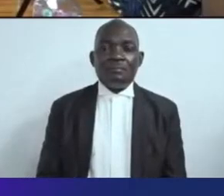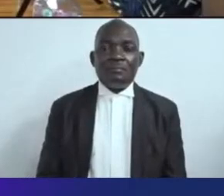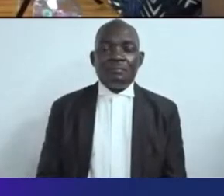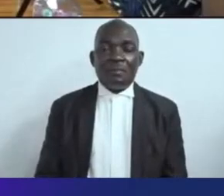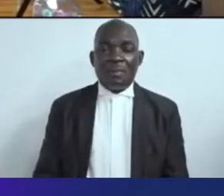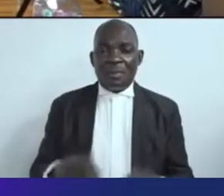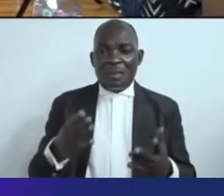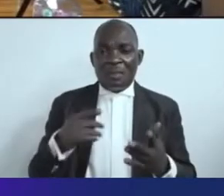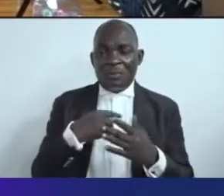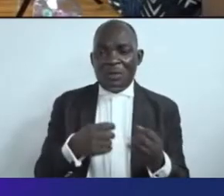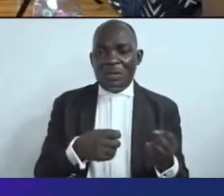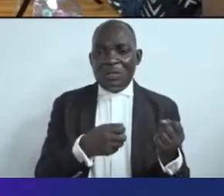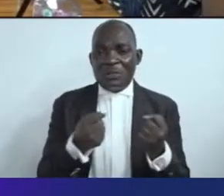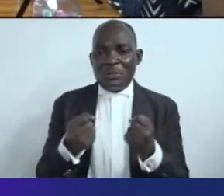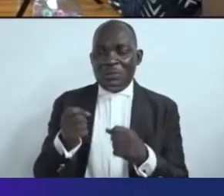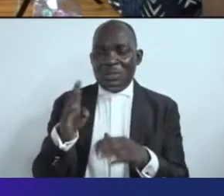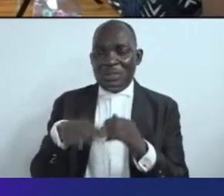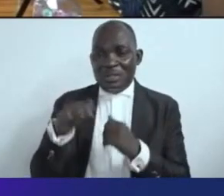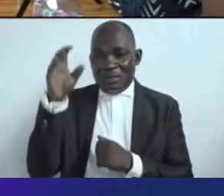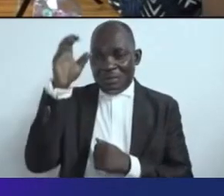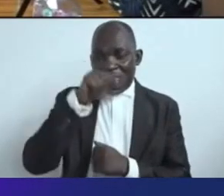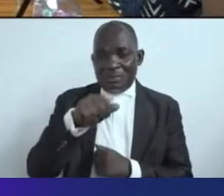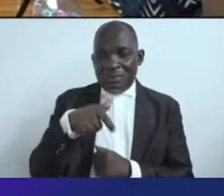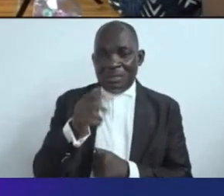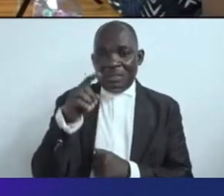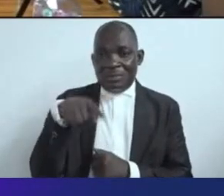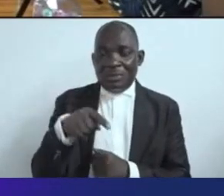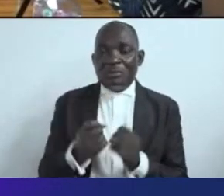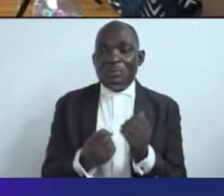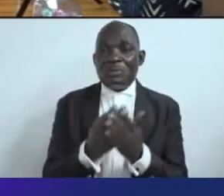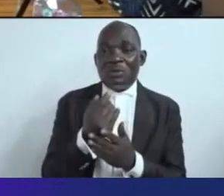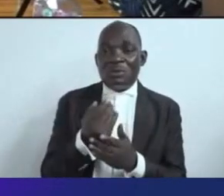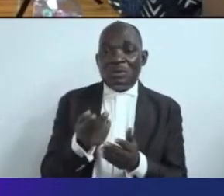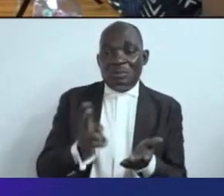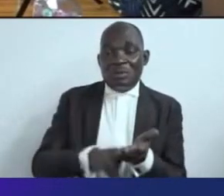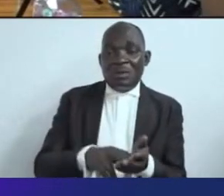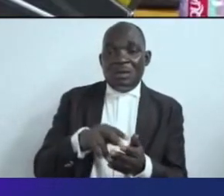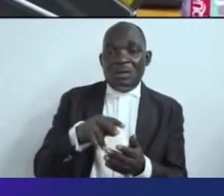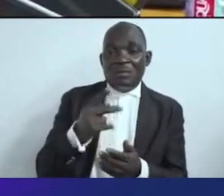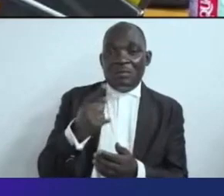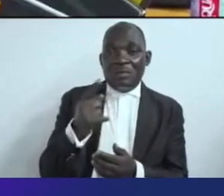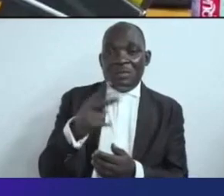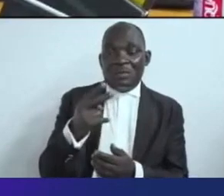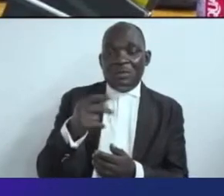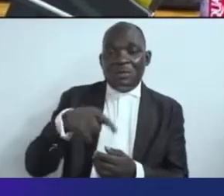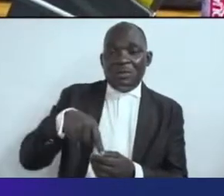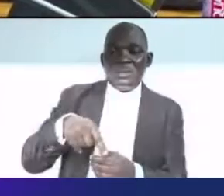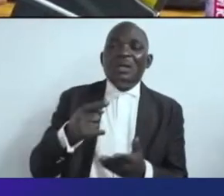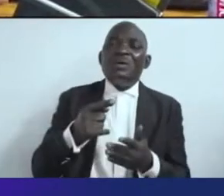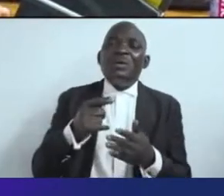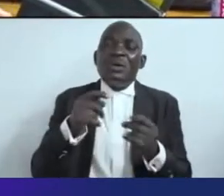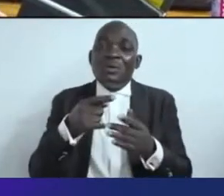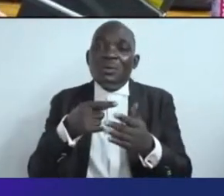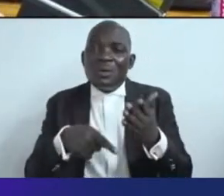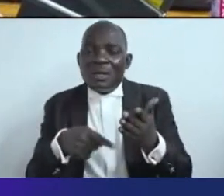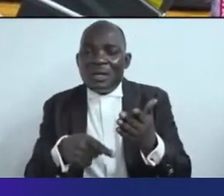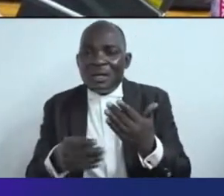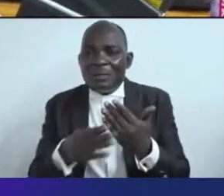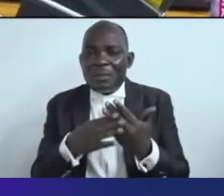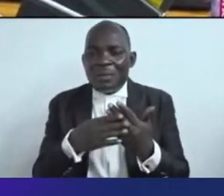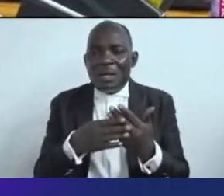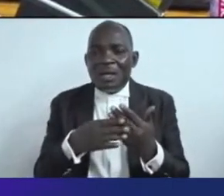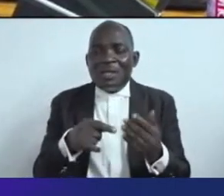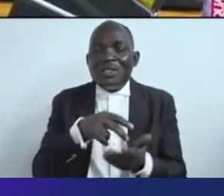Given the stronger than anticipated GDP growth in recording in the first and second quarters, what is the bank's